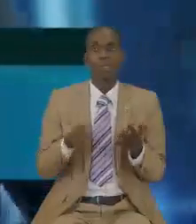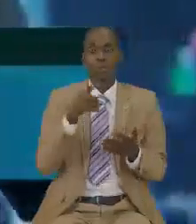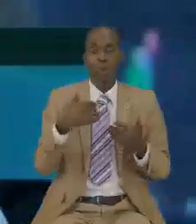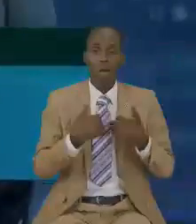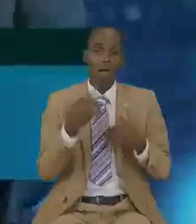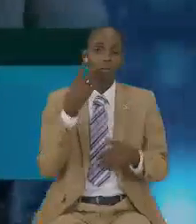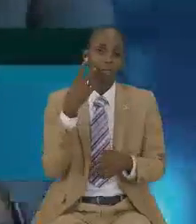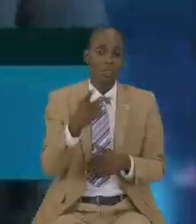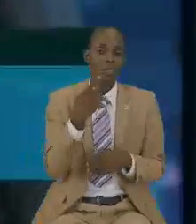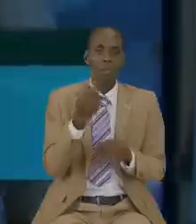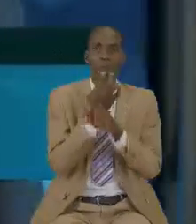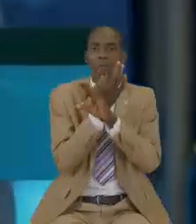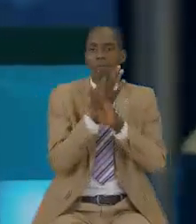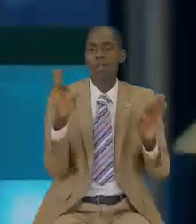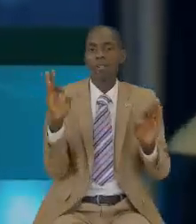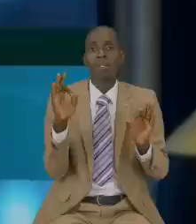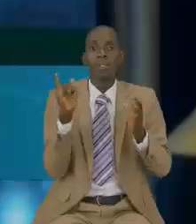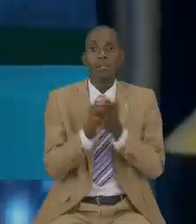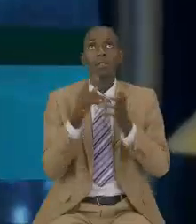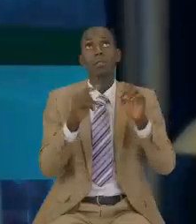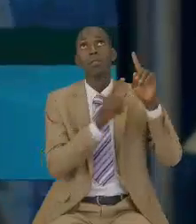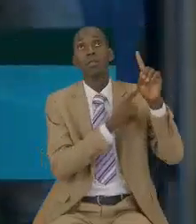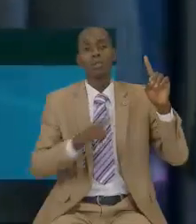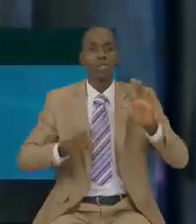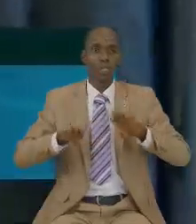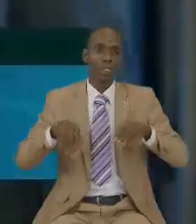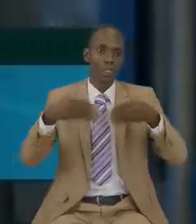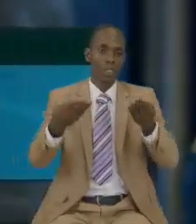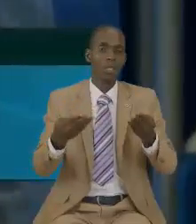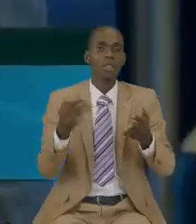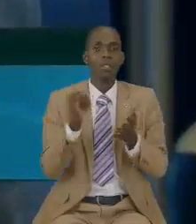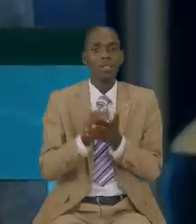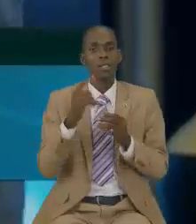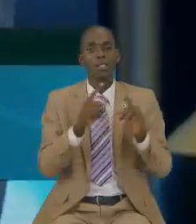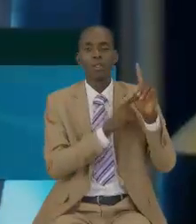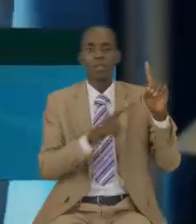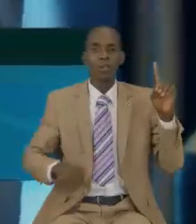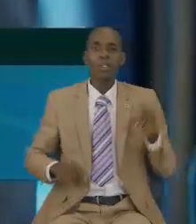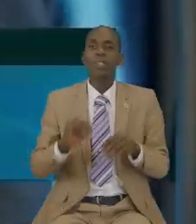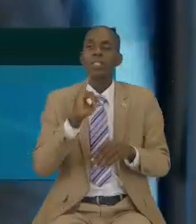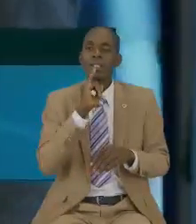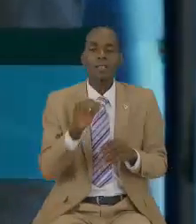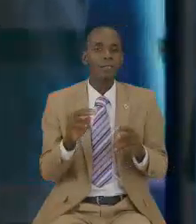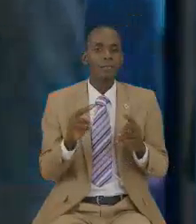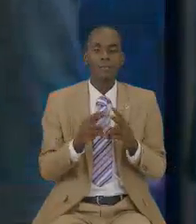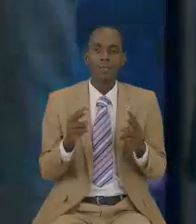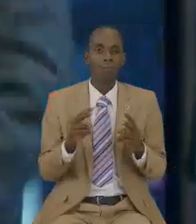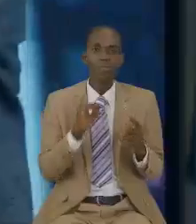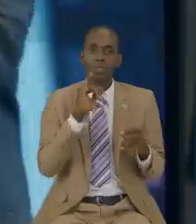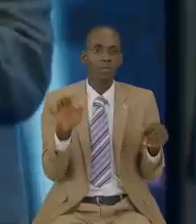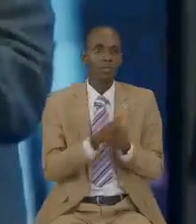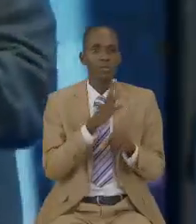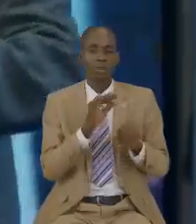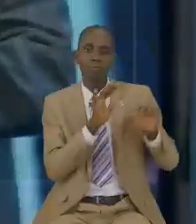seen the freedom that the Lord gave, that the Lord is very pitiful and